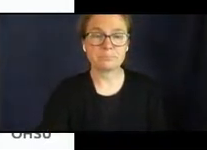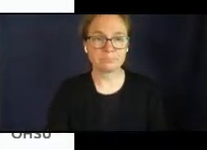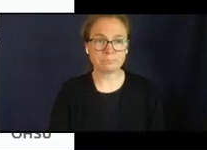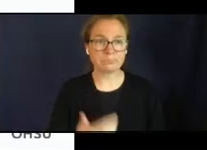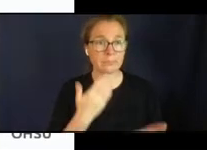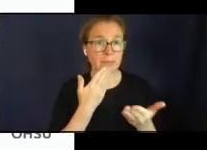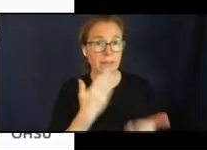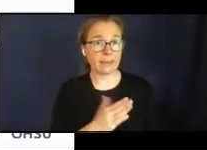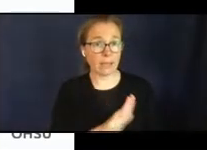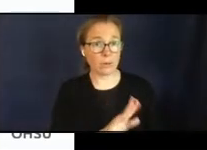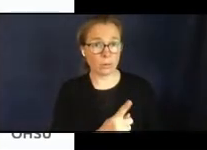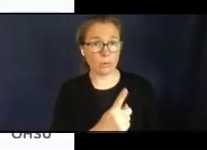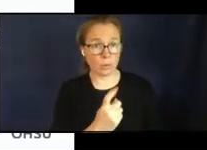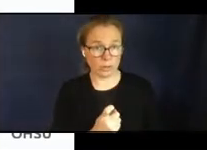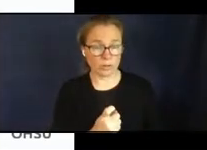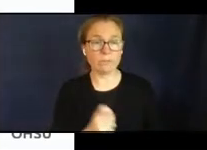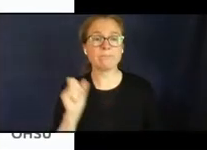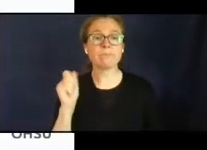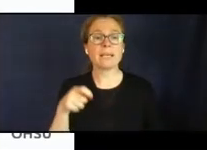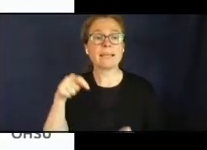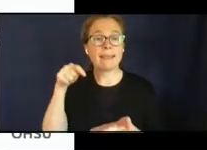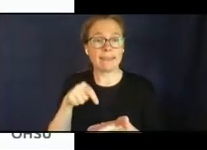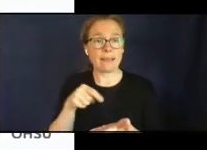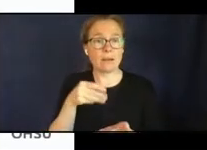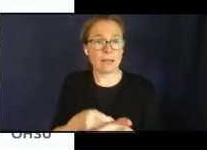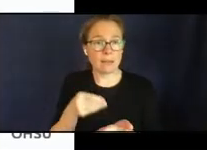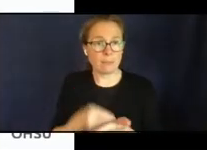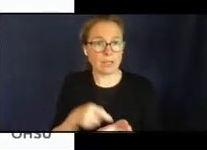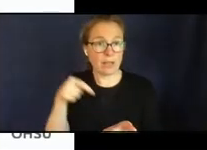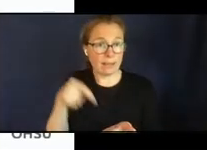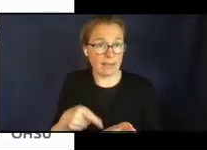Included in the budget and included within that 3% pool